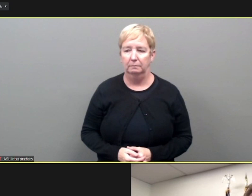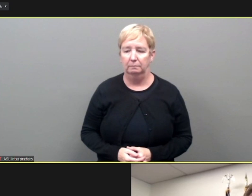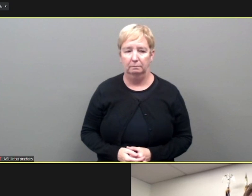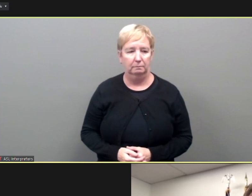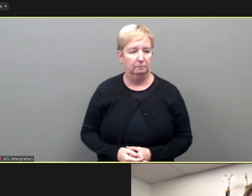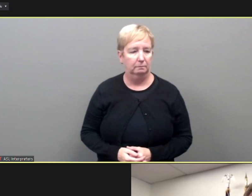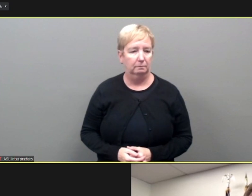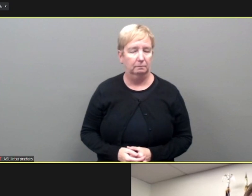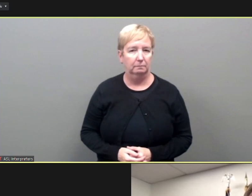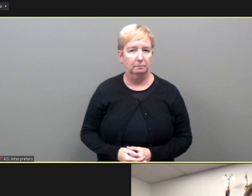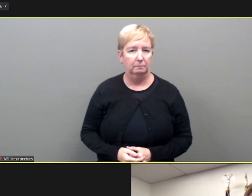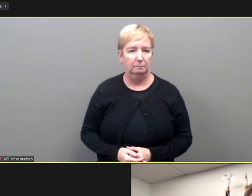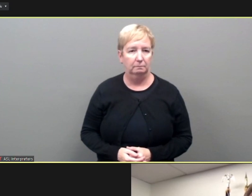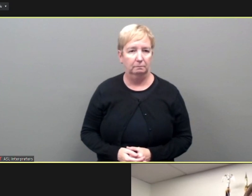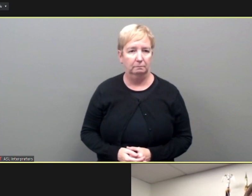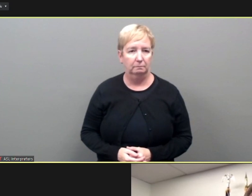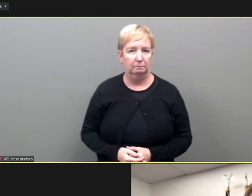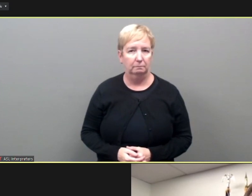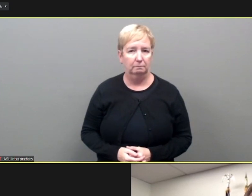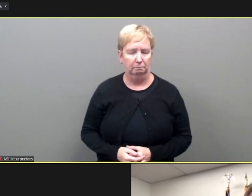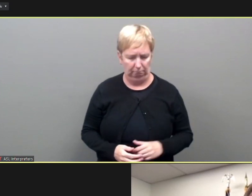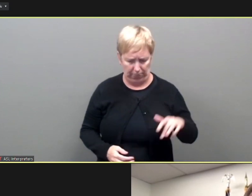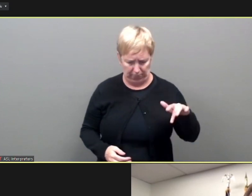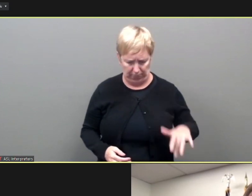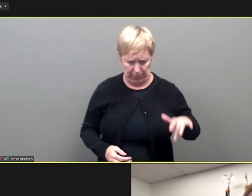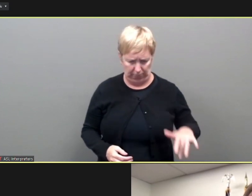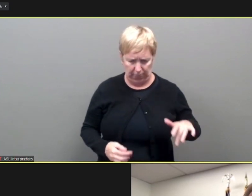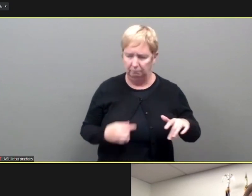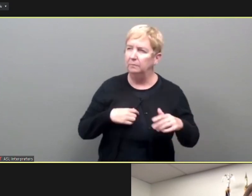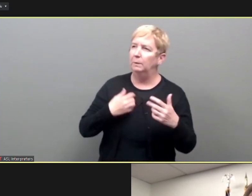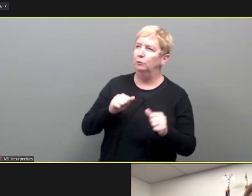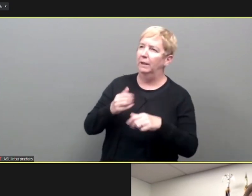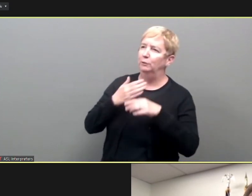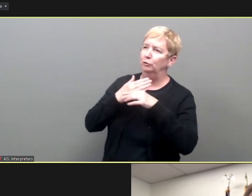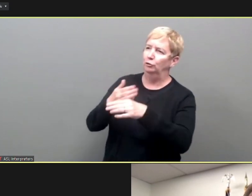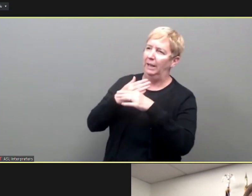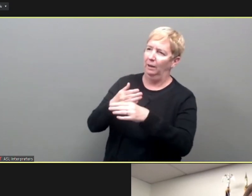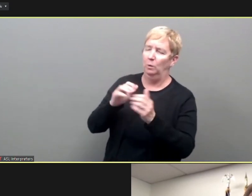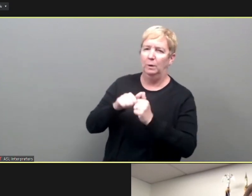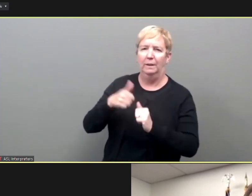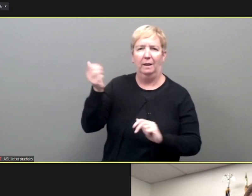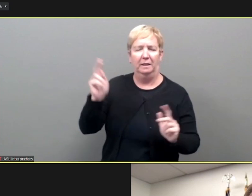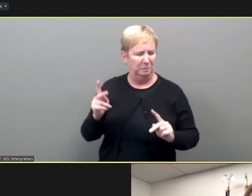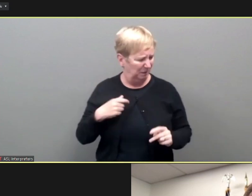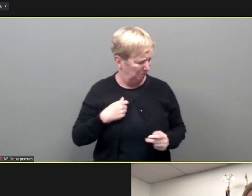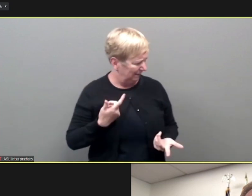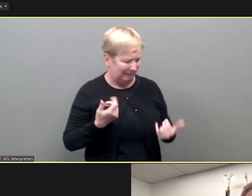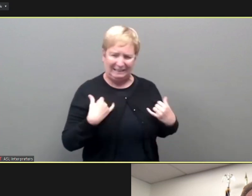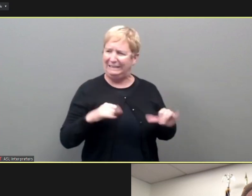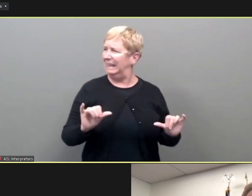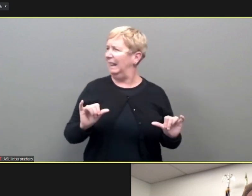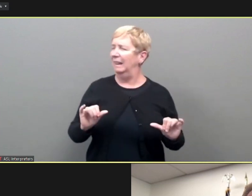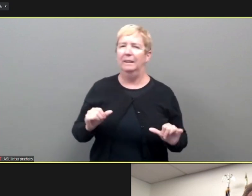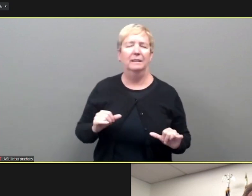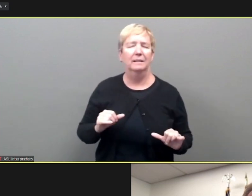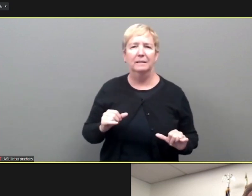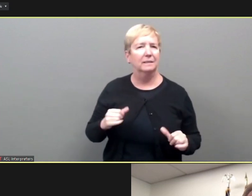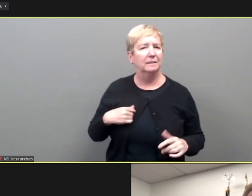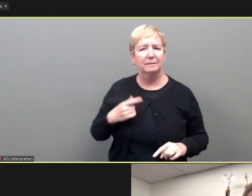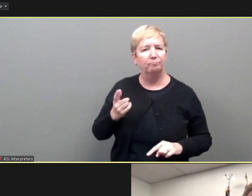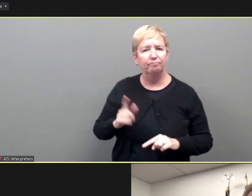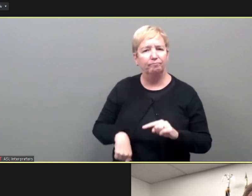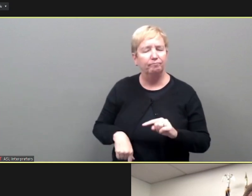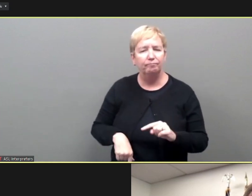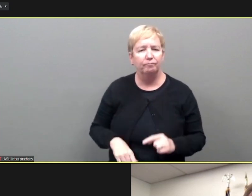I'm looking at options to share my co-hosting capabilities with others, and I'm looking at each of their menus associated